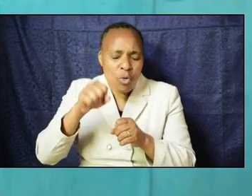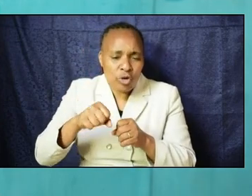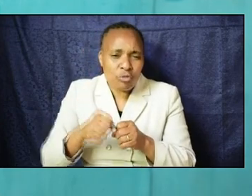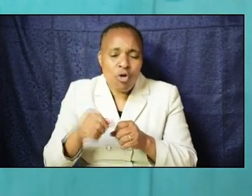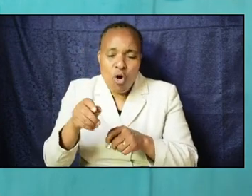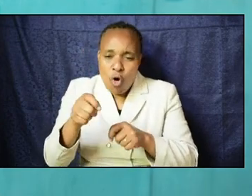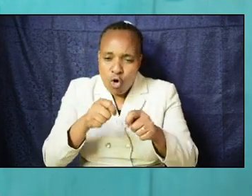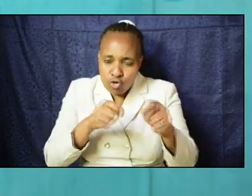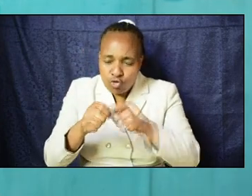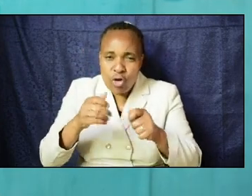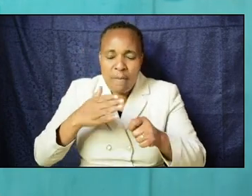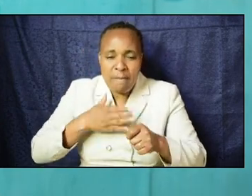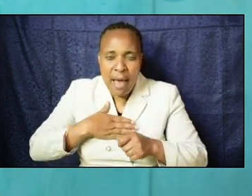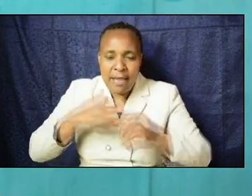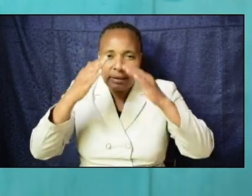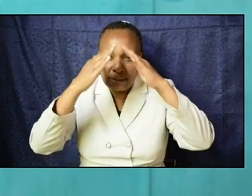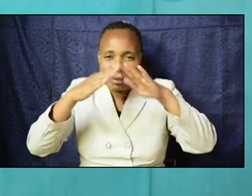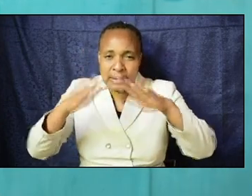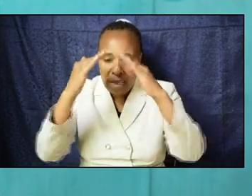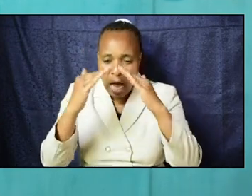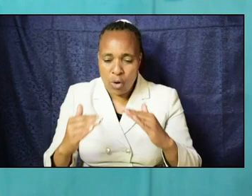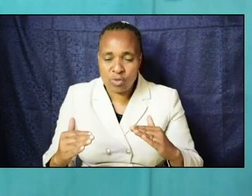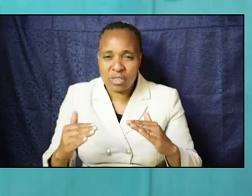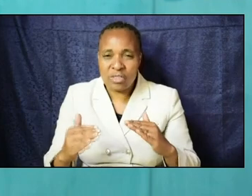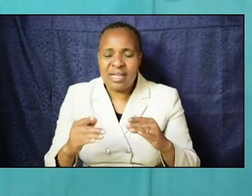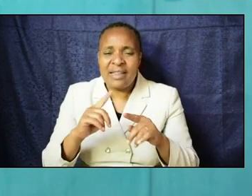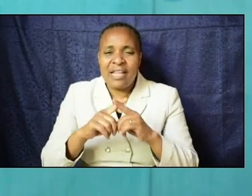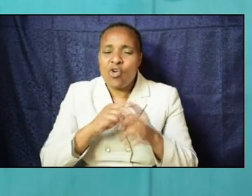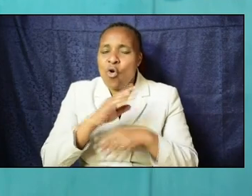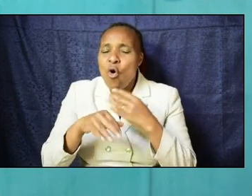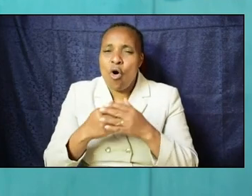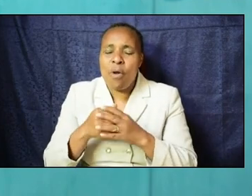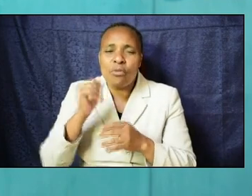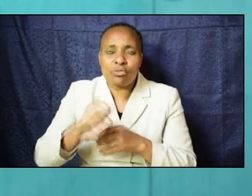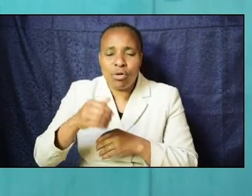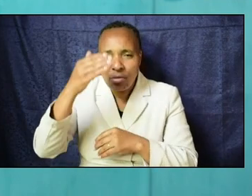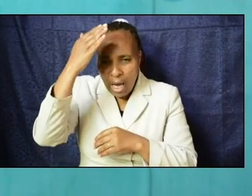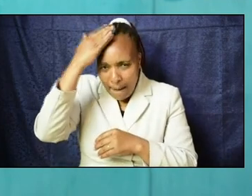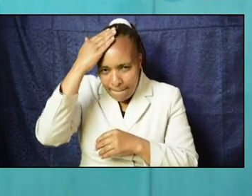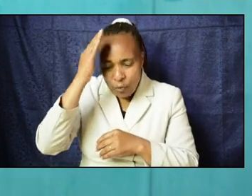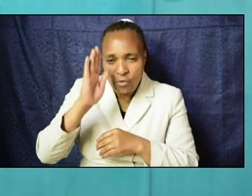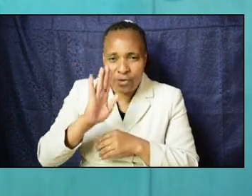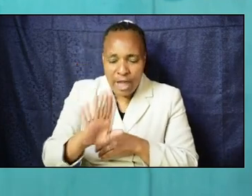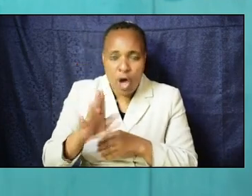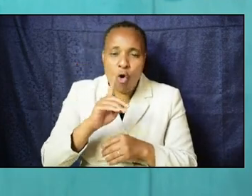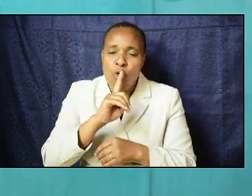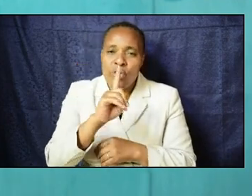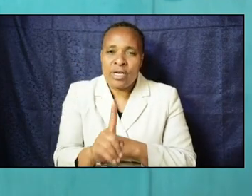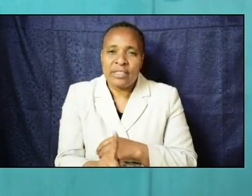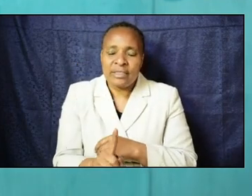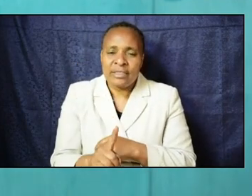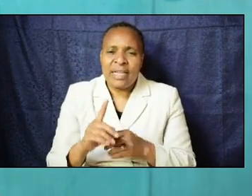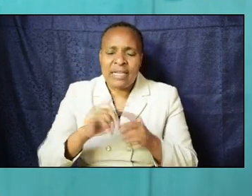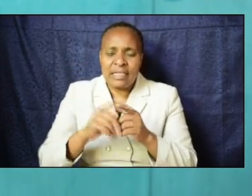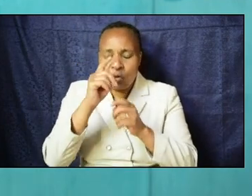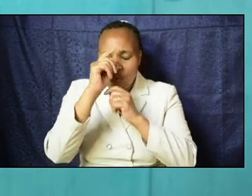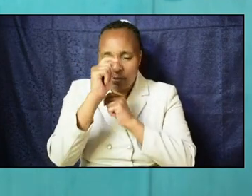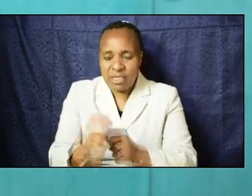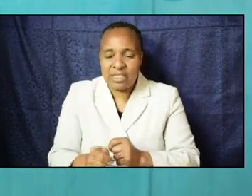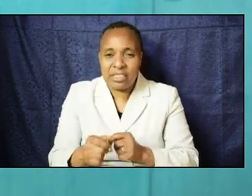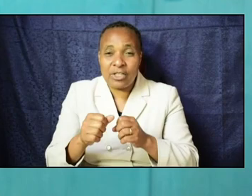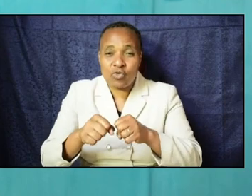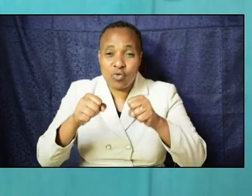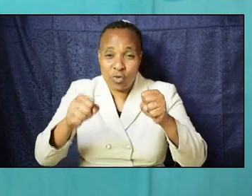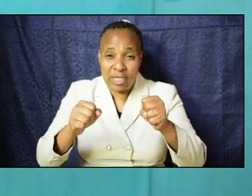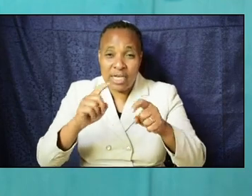charge of my palace, and all my people are to submit to your orders. Only in respect to the throne am